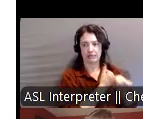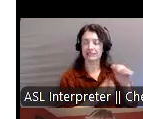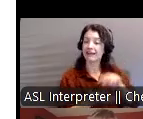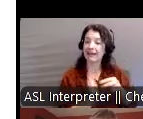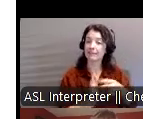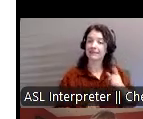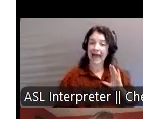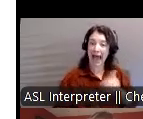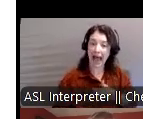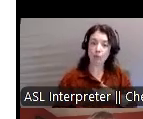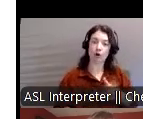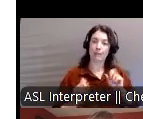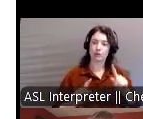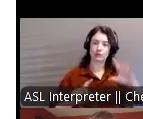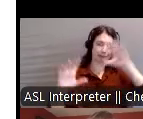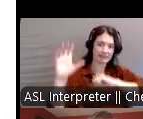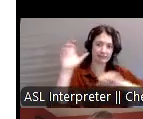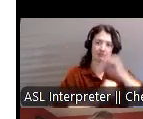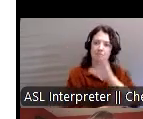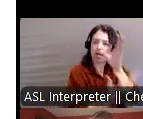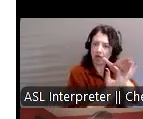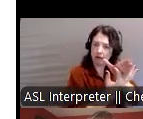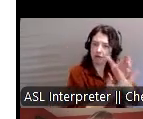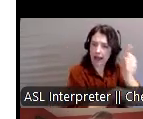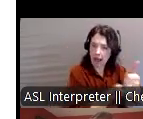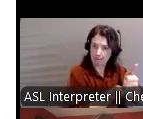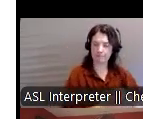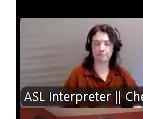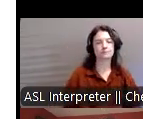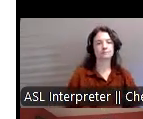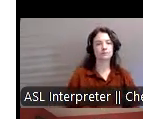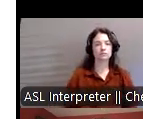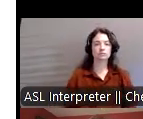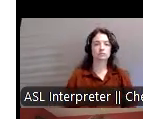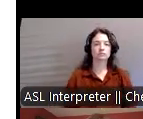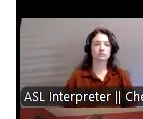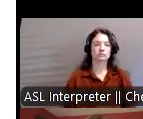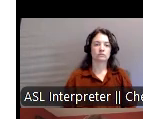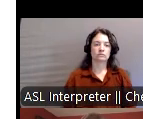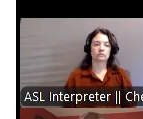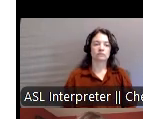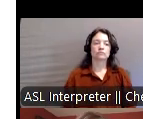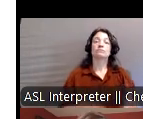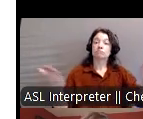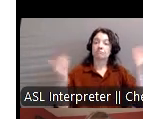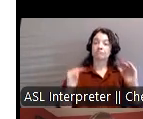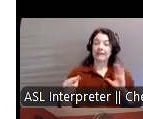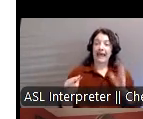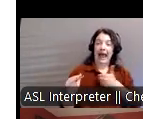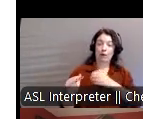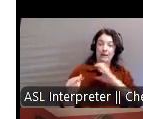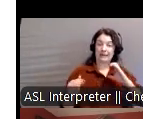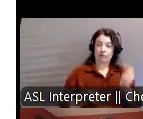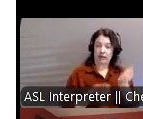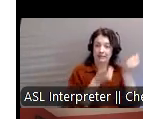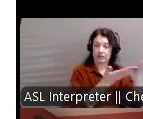for intervention. Next slide, please. This leads us to our recommendations, and there are